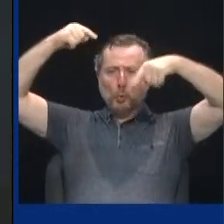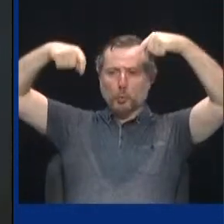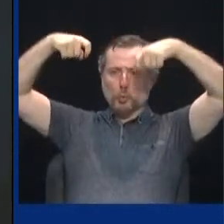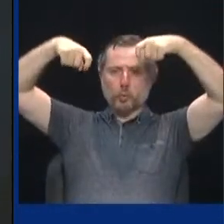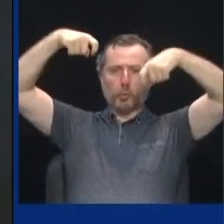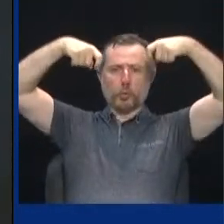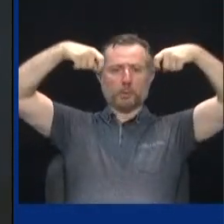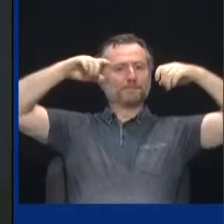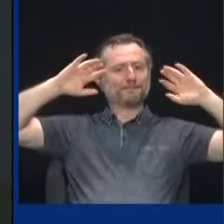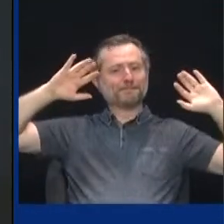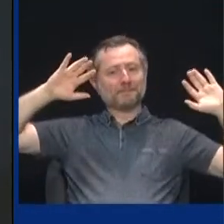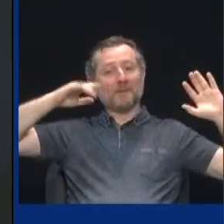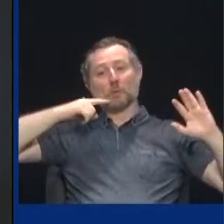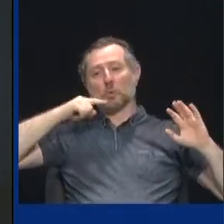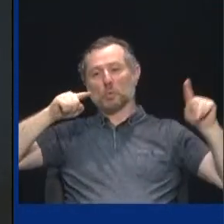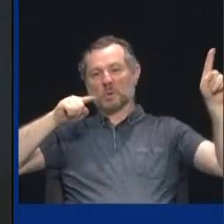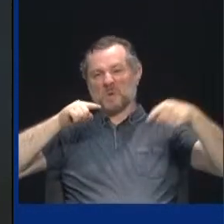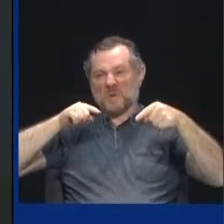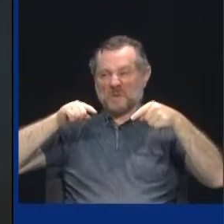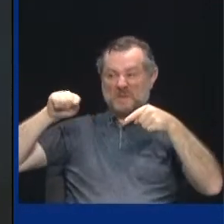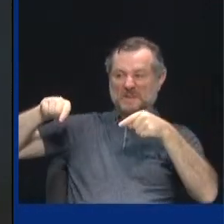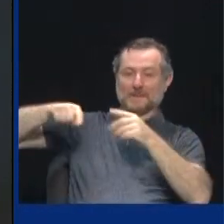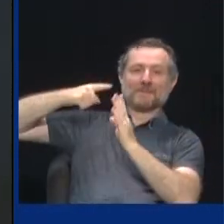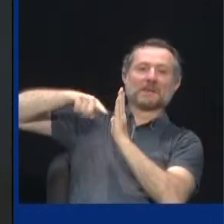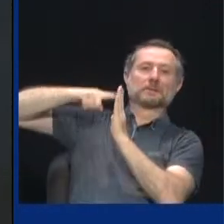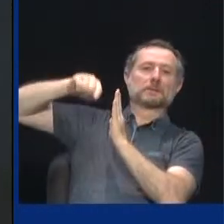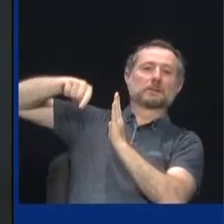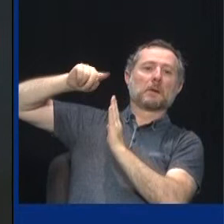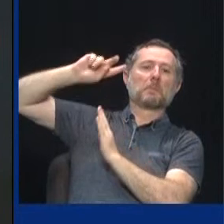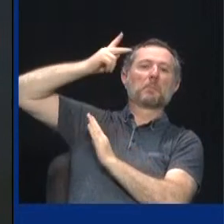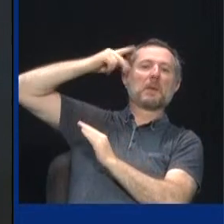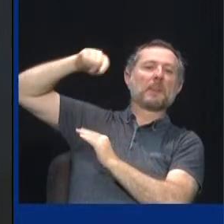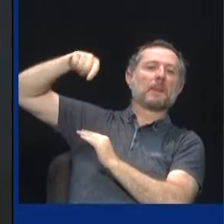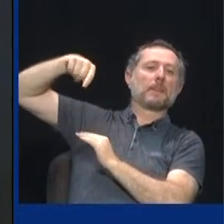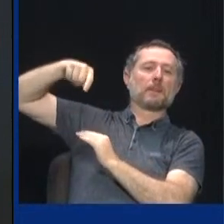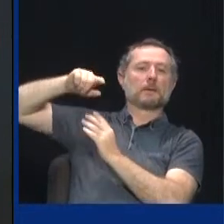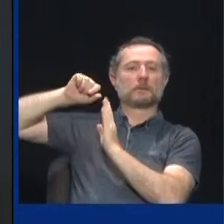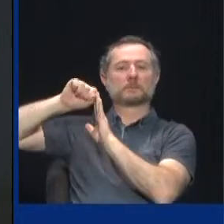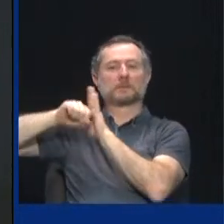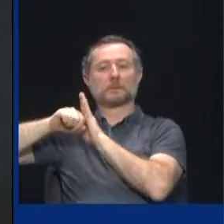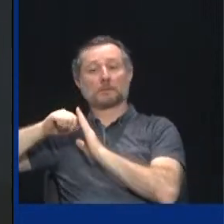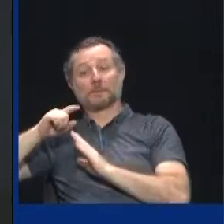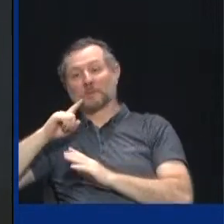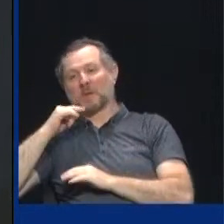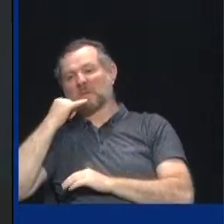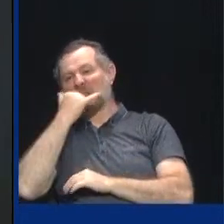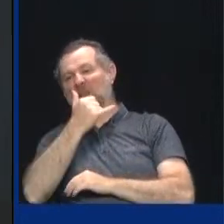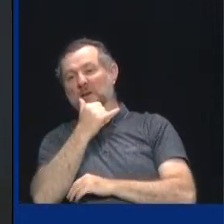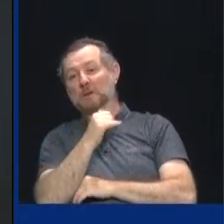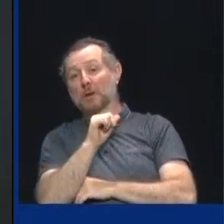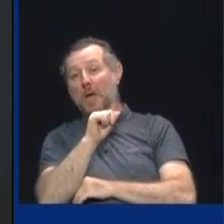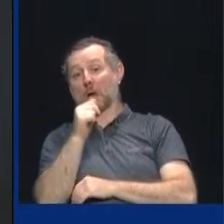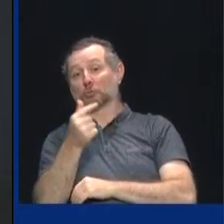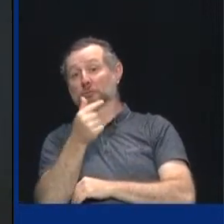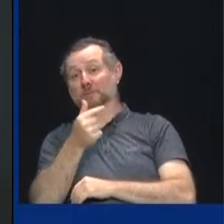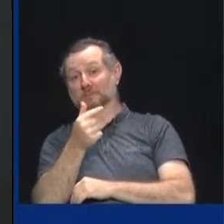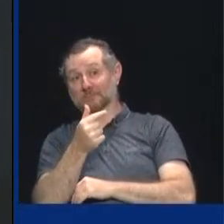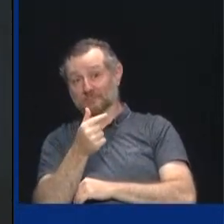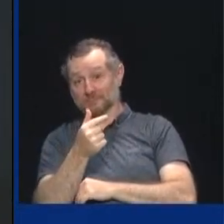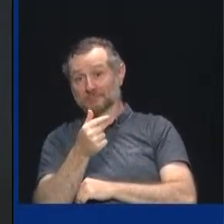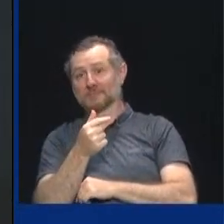you investigate political enemies. You call up the Attorney General and say, I want you to start this